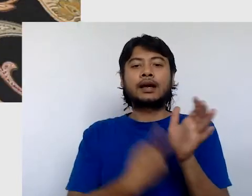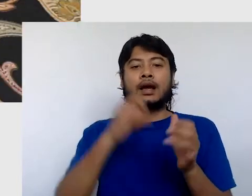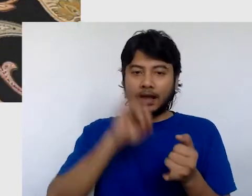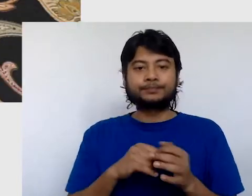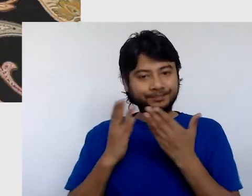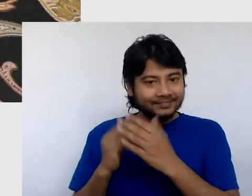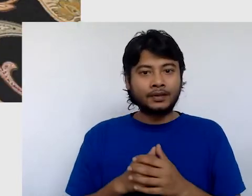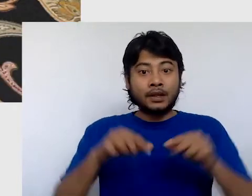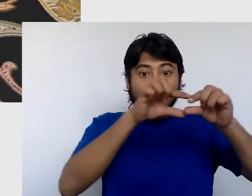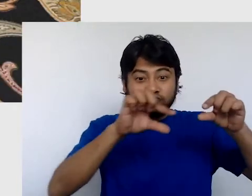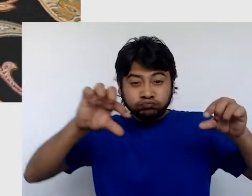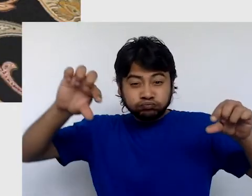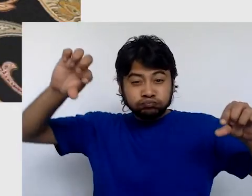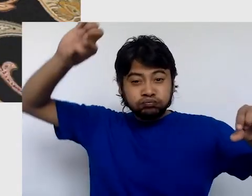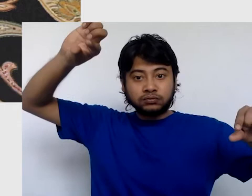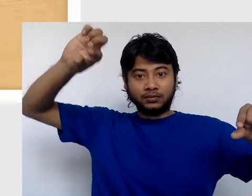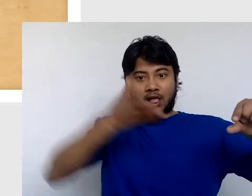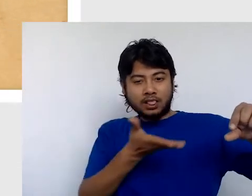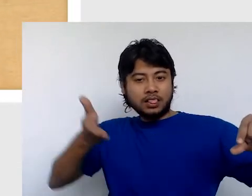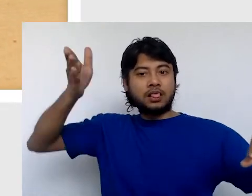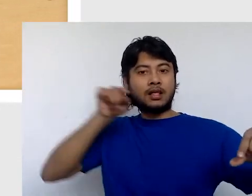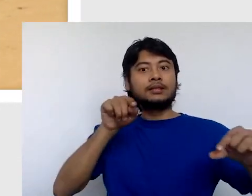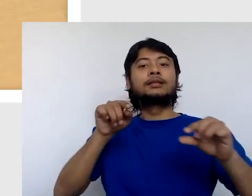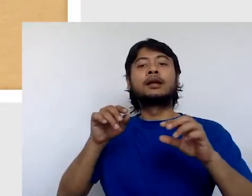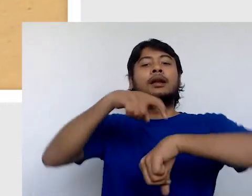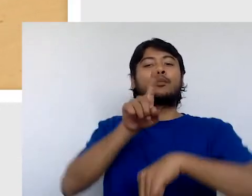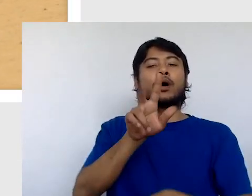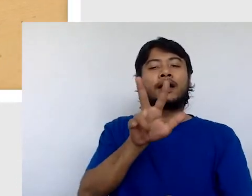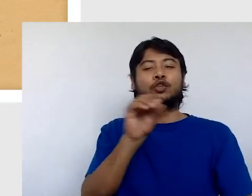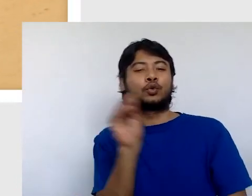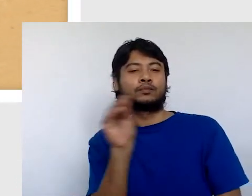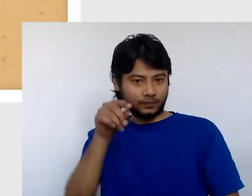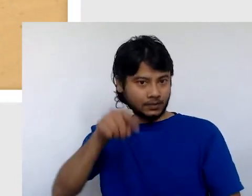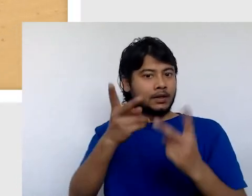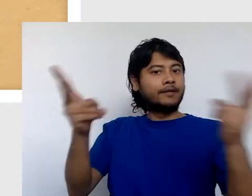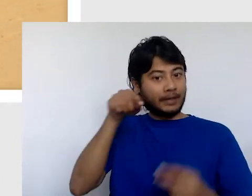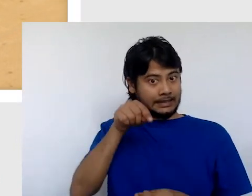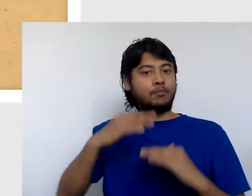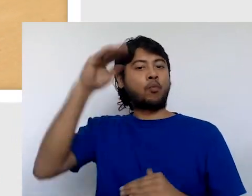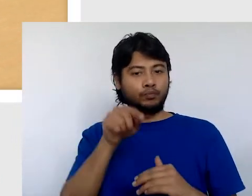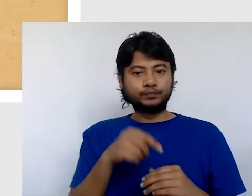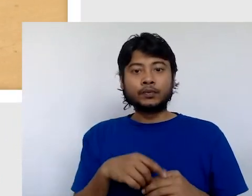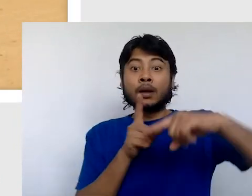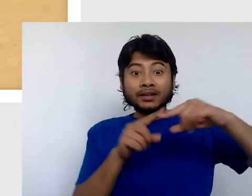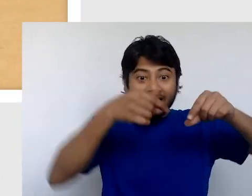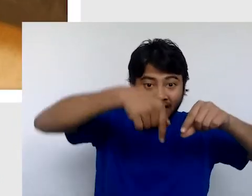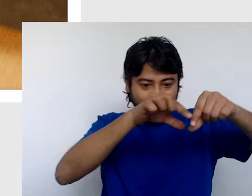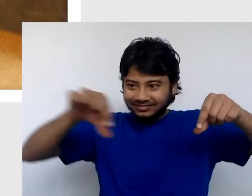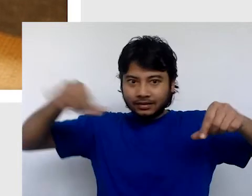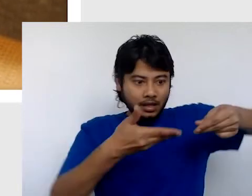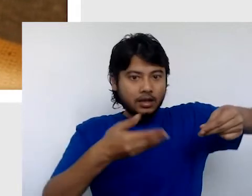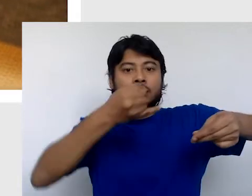swordsmiths. This blade has a deep fuller and cutaway spine, a late 19th century detail. The